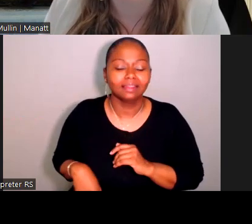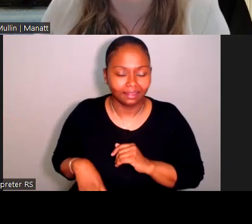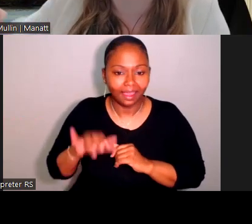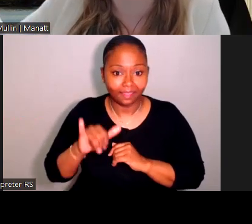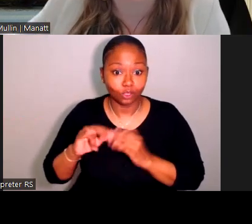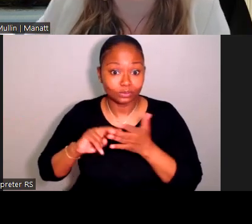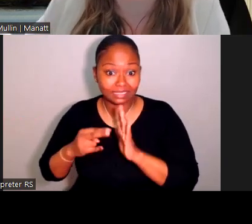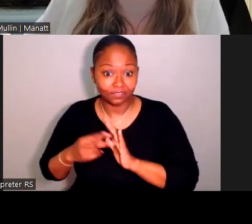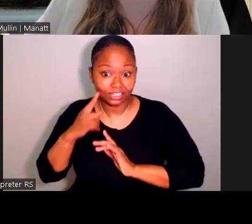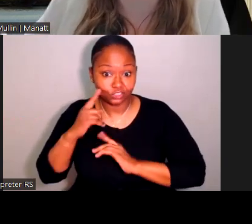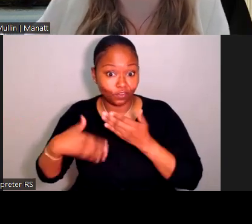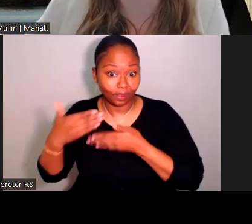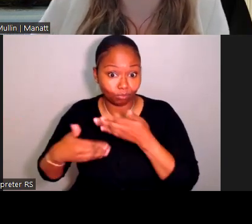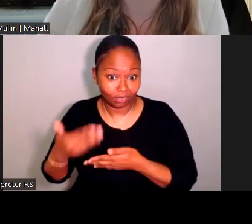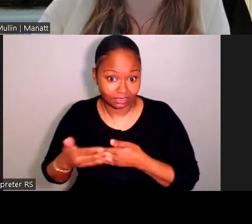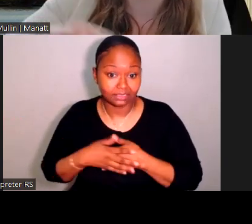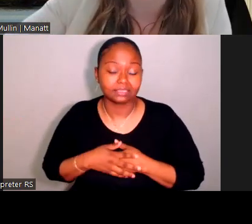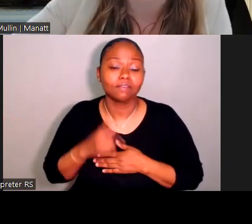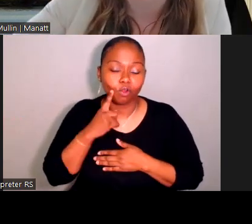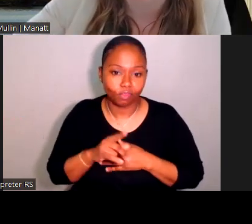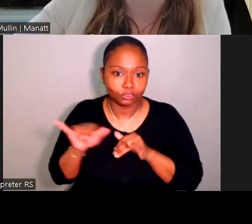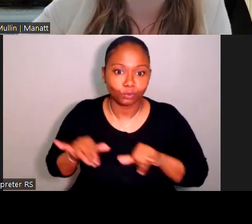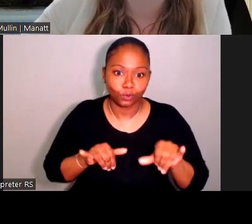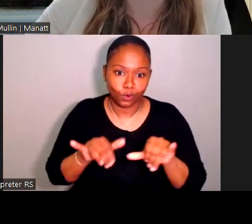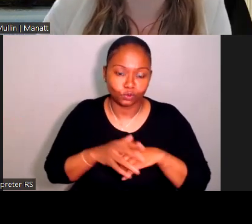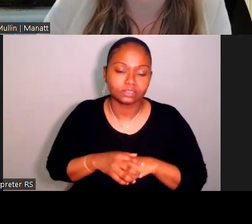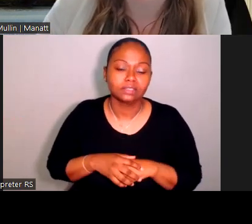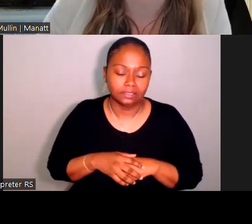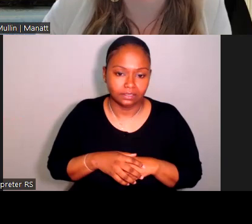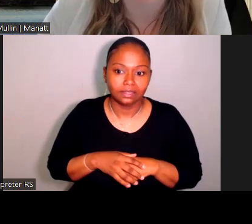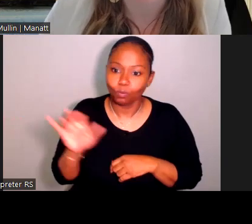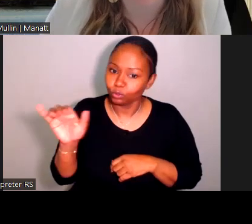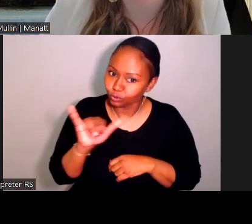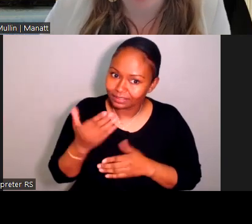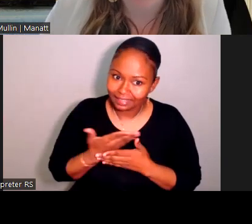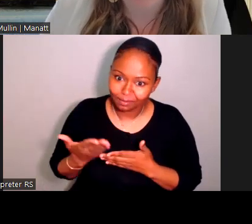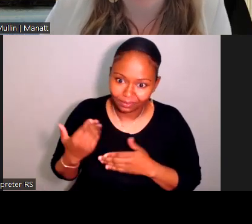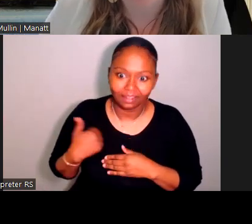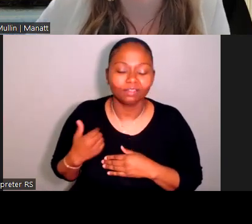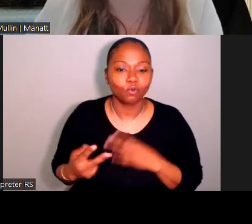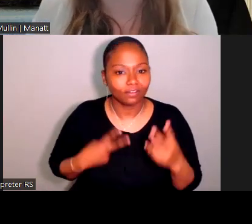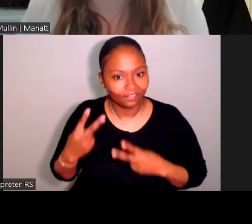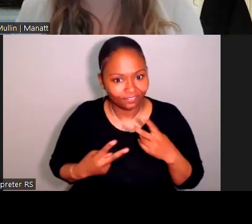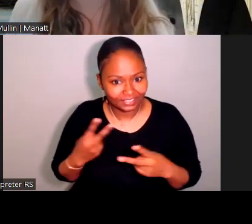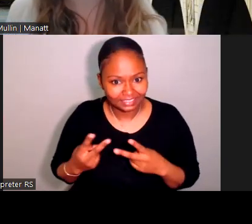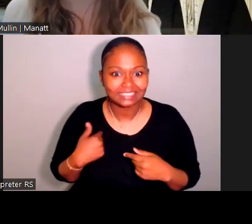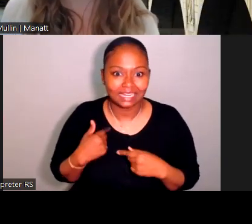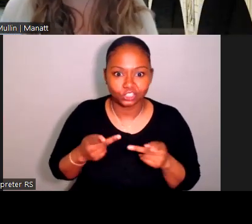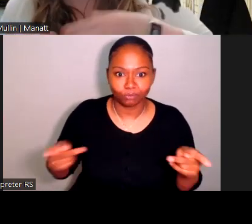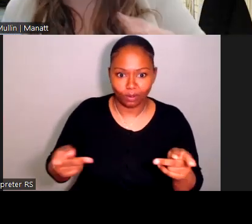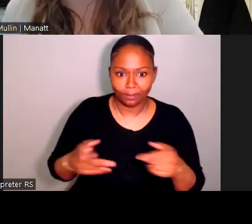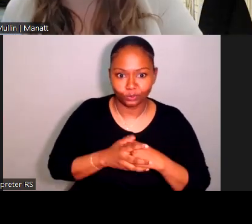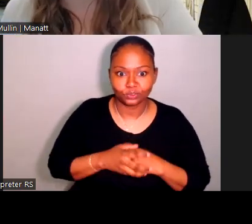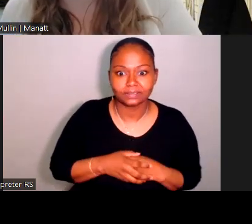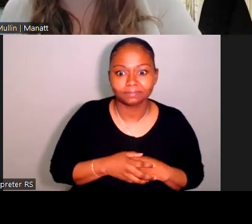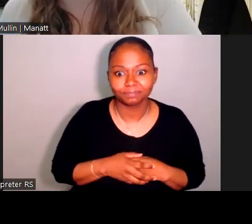the actual process for defining protocols. And then we'll do the same thing for visitation parameters that are not safety protocols.